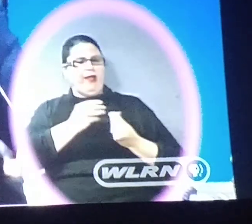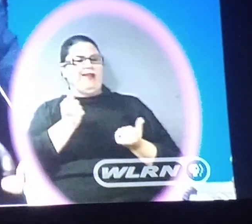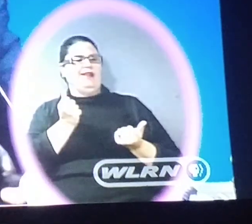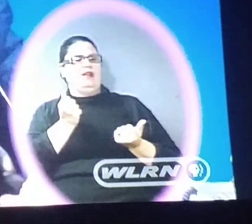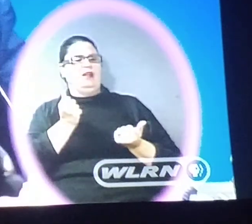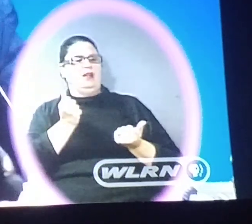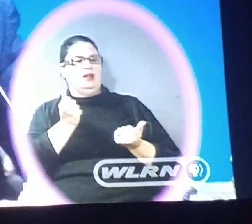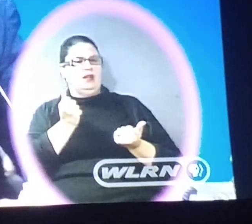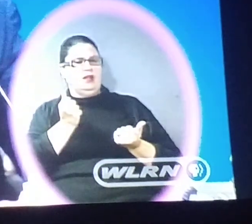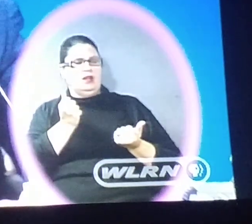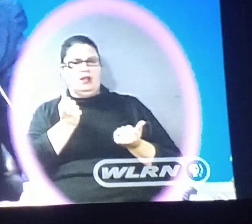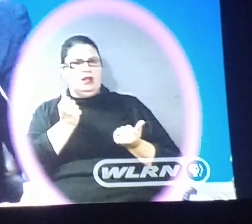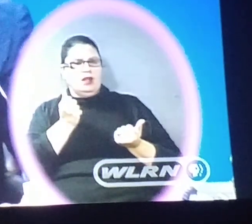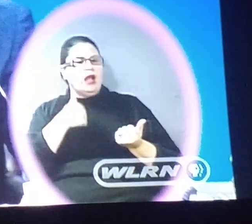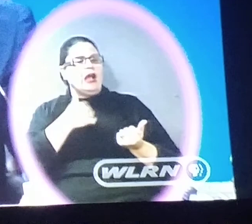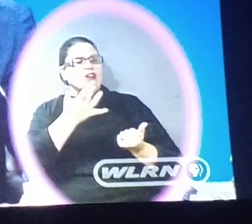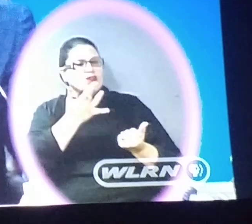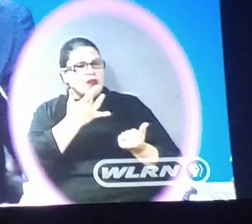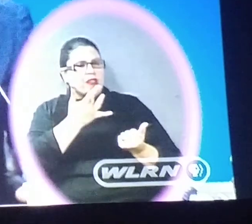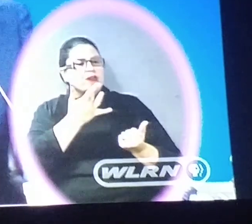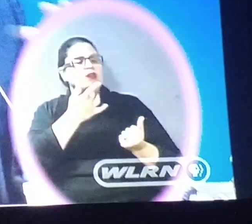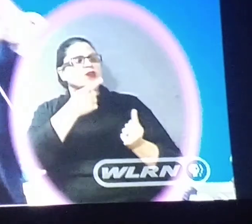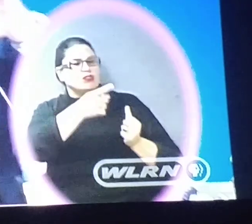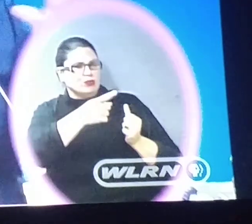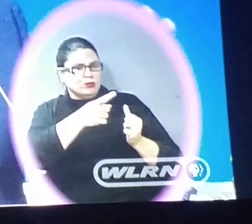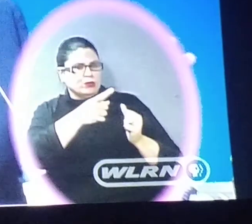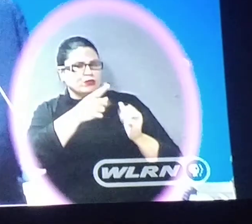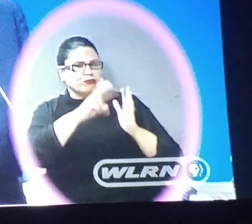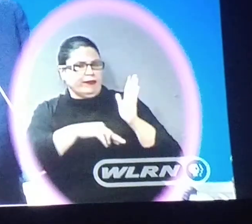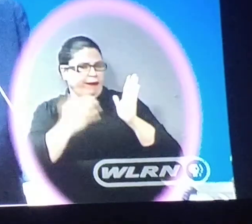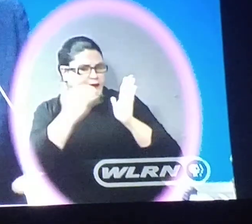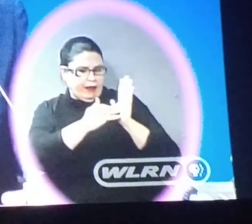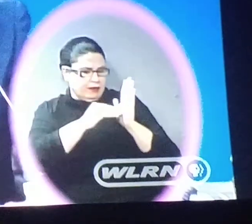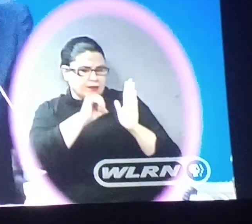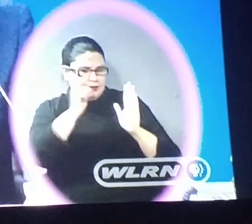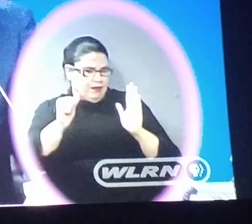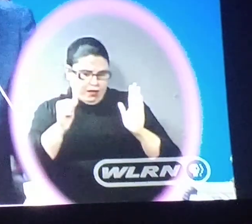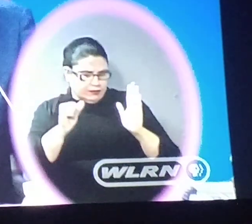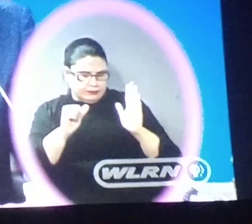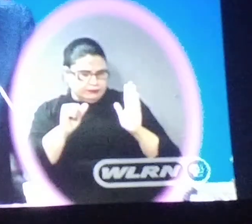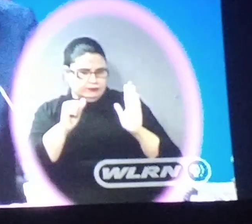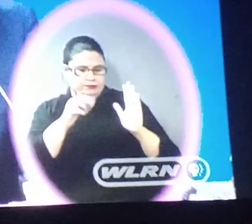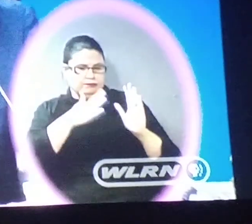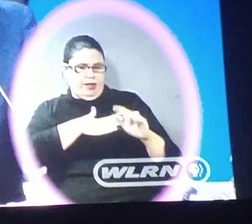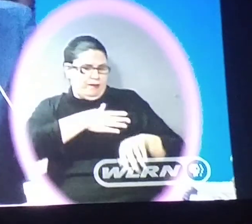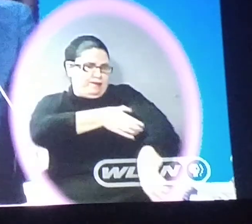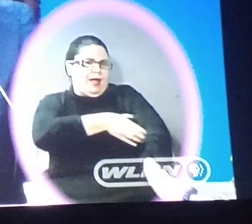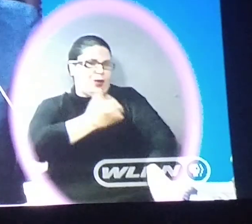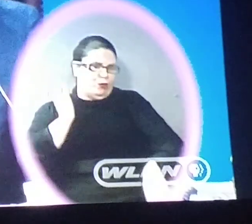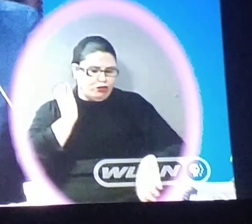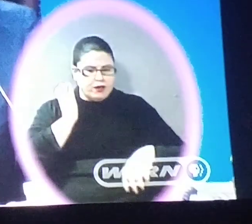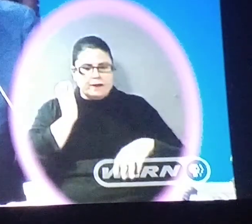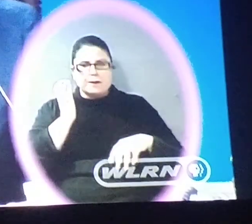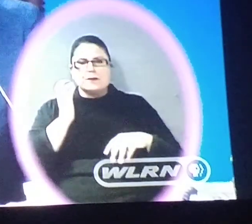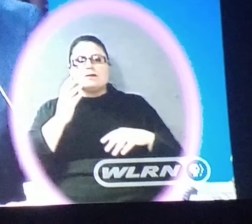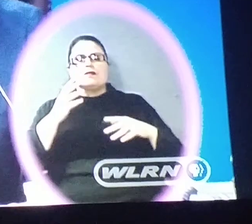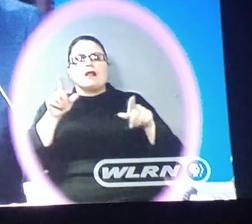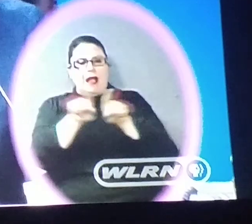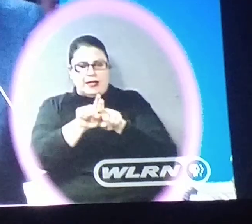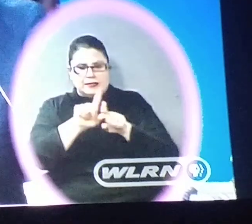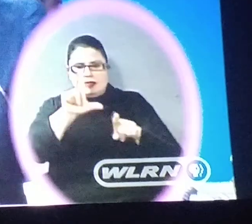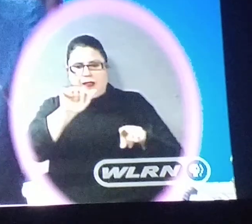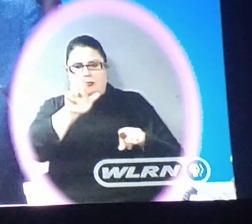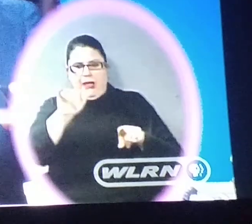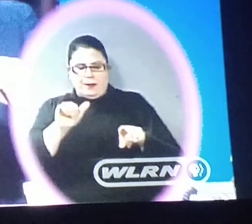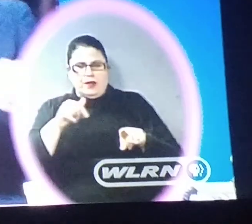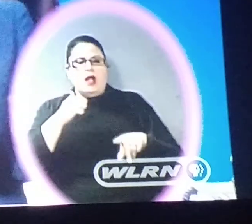shouldn't have stopped you. In my opinion, this is a Larry only, I'm not an attorney. And for me, I